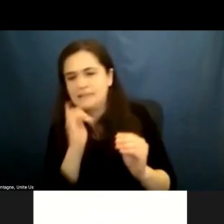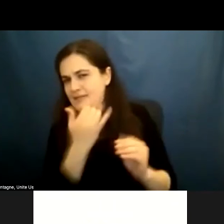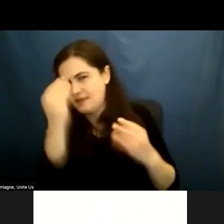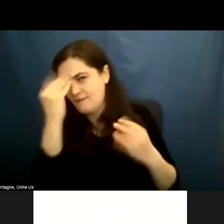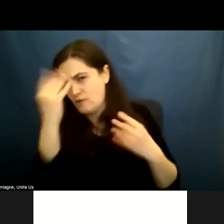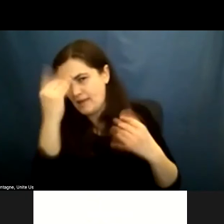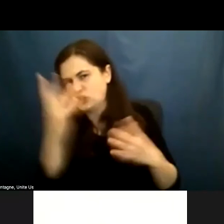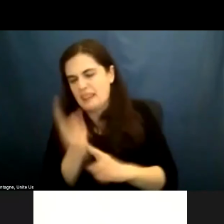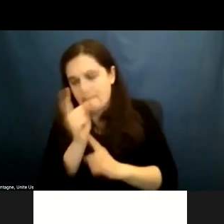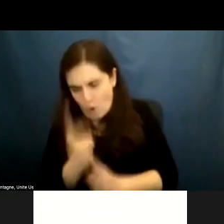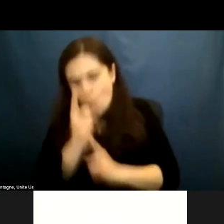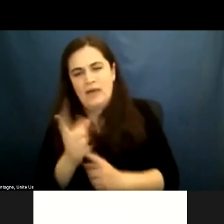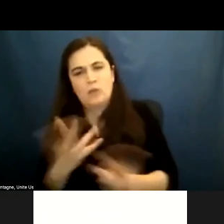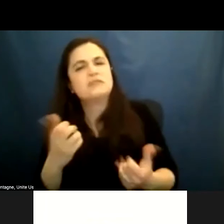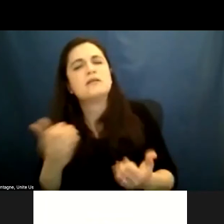the moment?